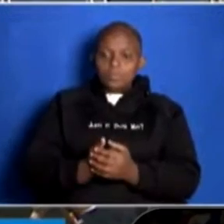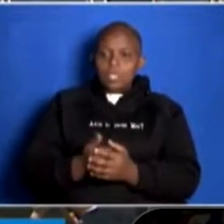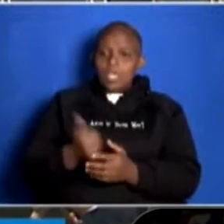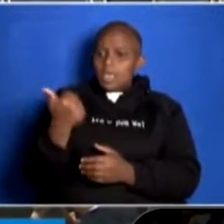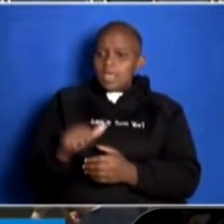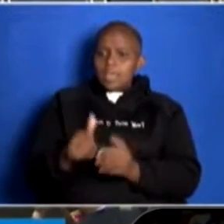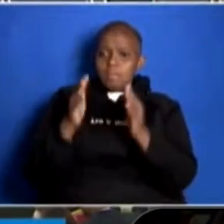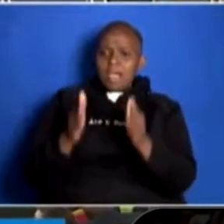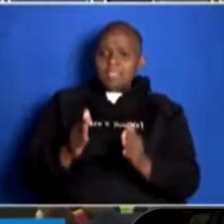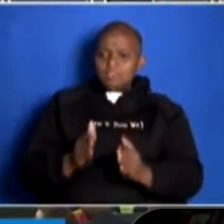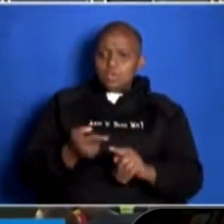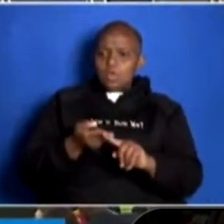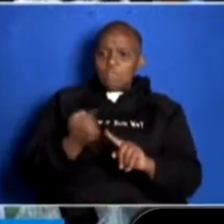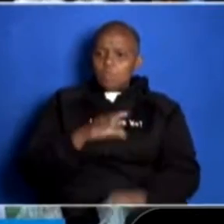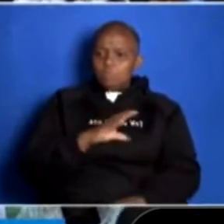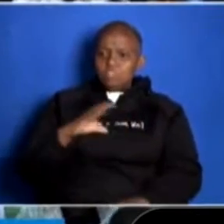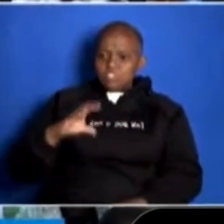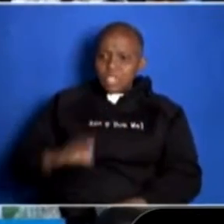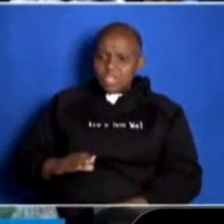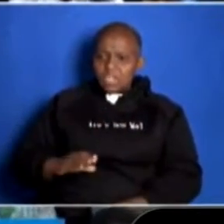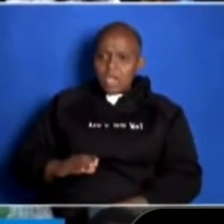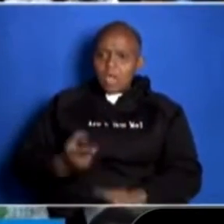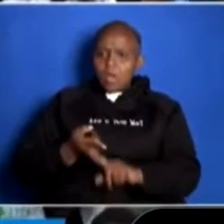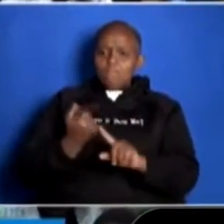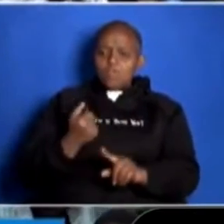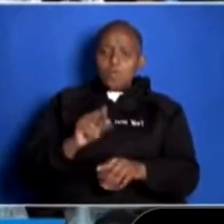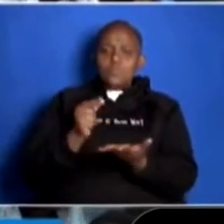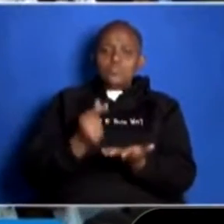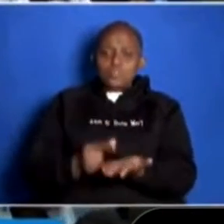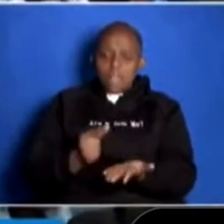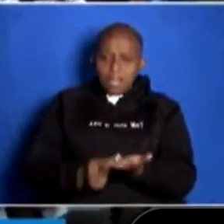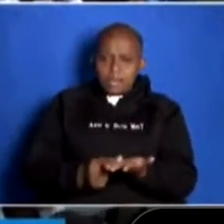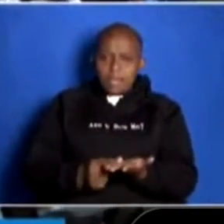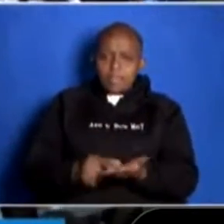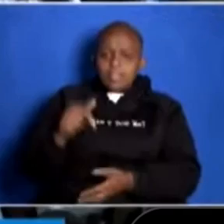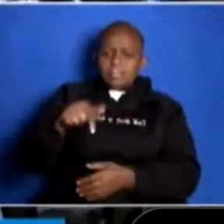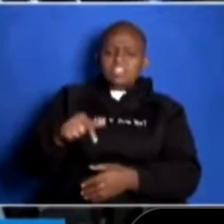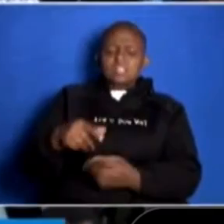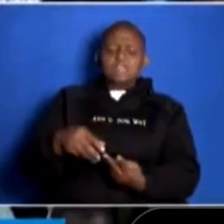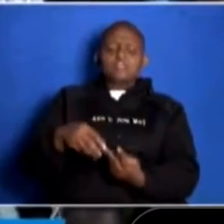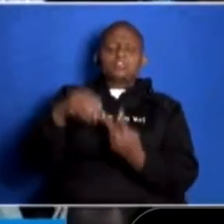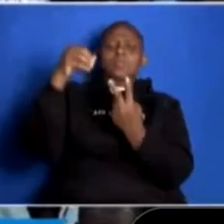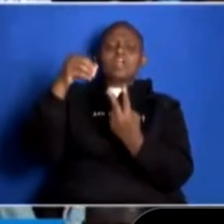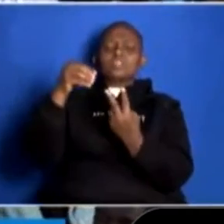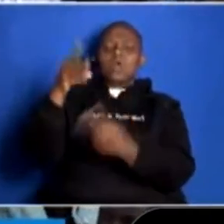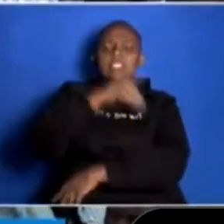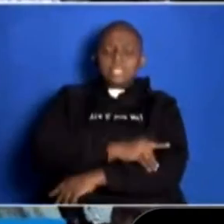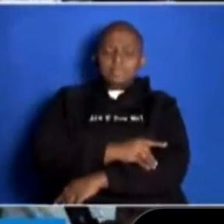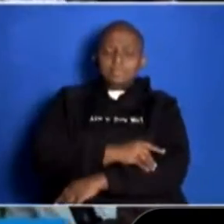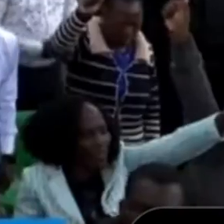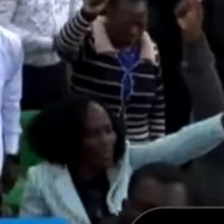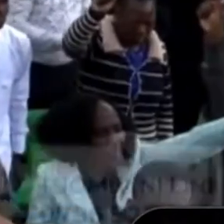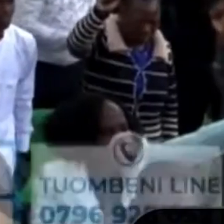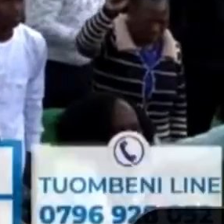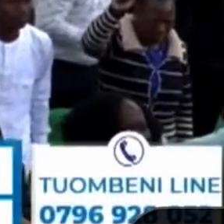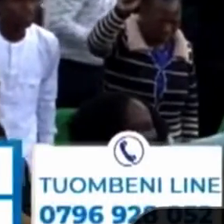China. Everybody from Uganda. Uganda. This is a unique day. Ni siku maalumu. Everybody get hold